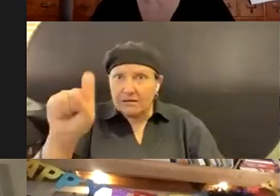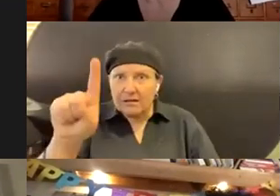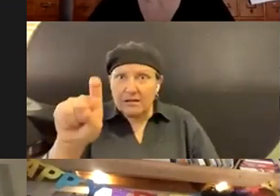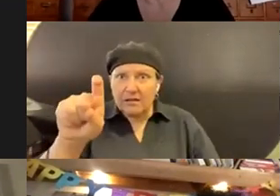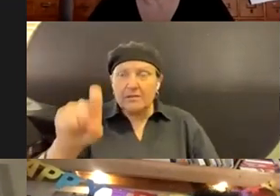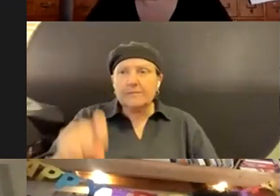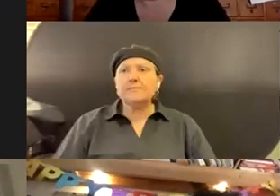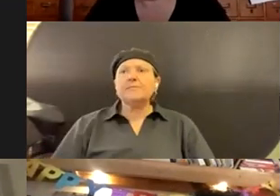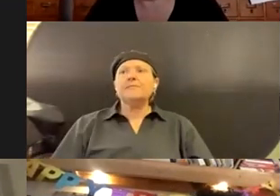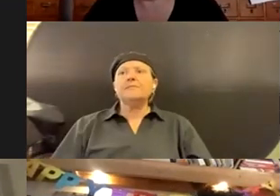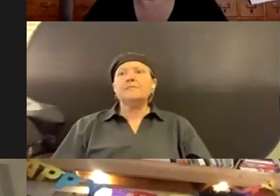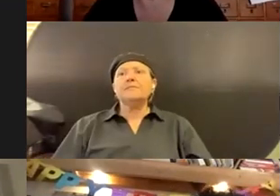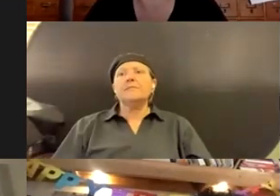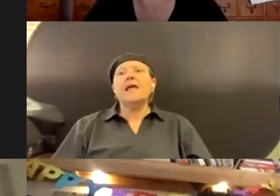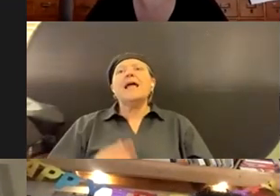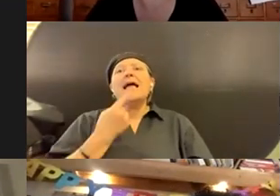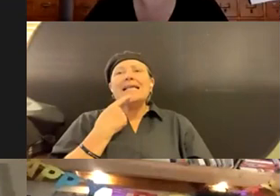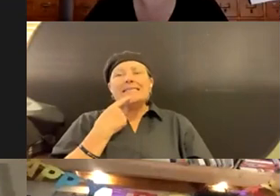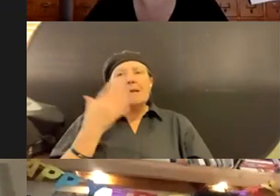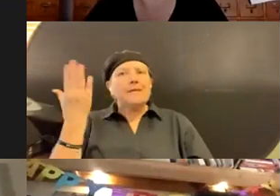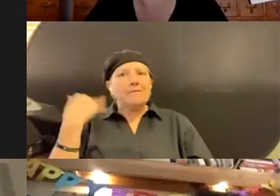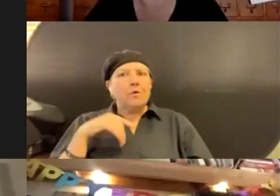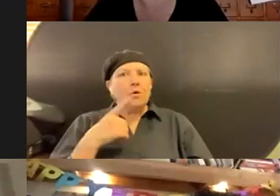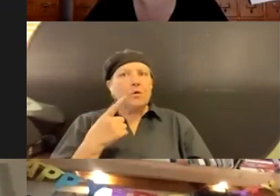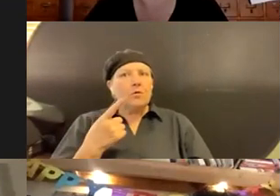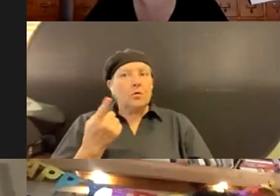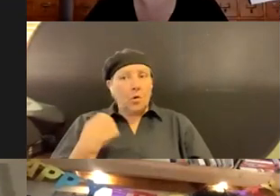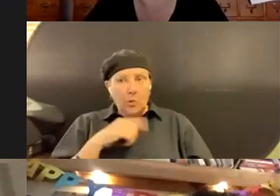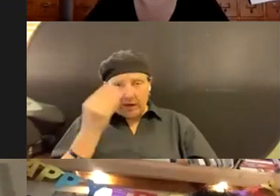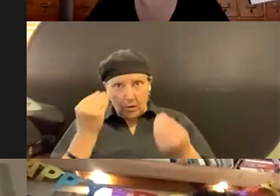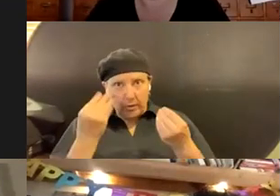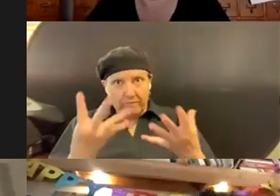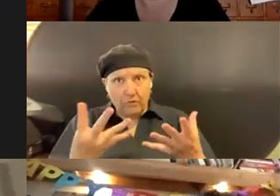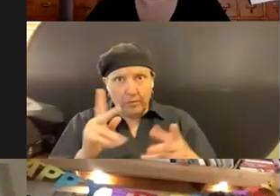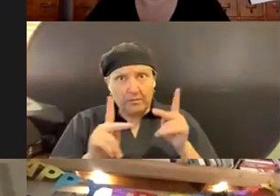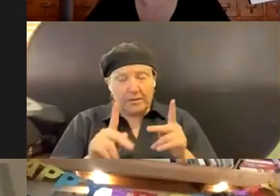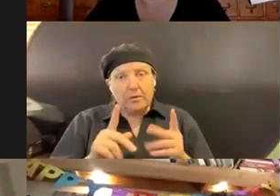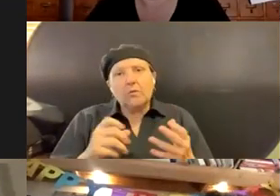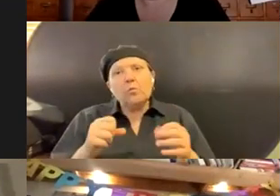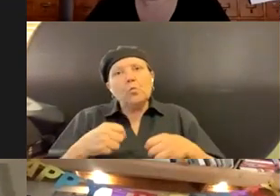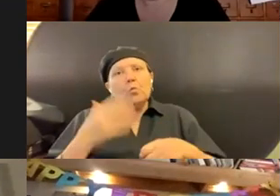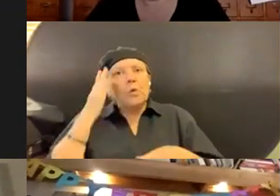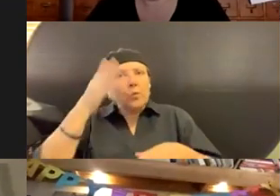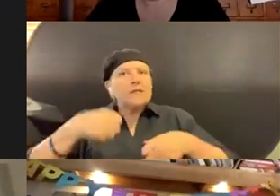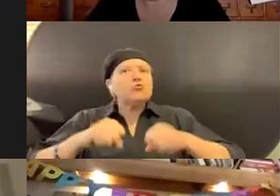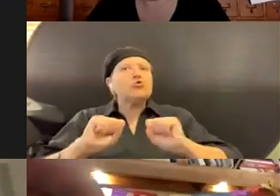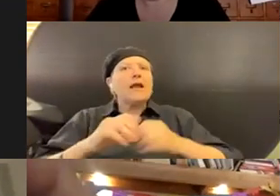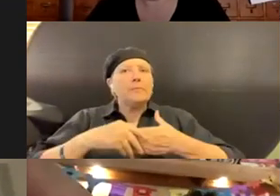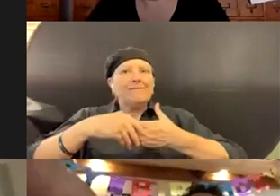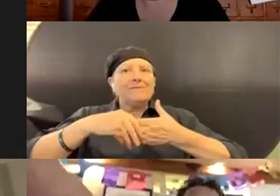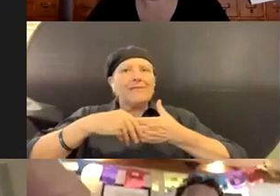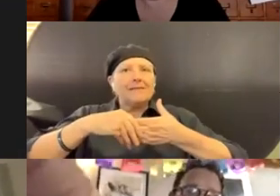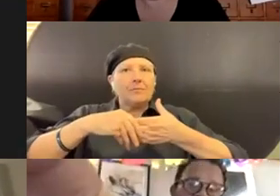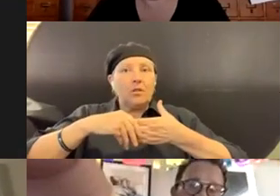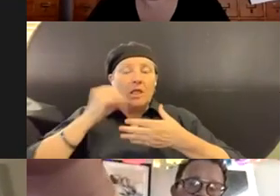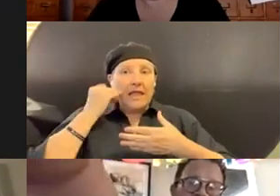So there is, like I said earlier, like we're telling people we're going to try to be flexible. So as long as you're letting us